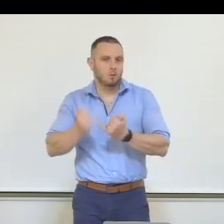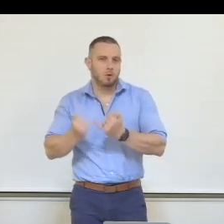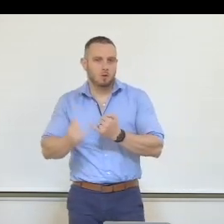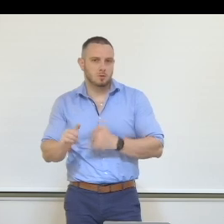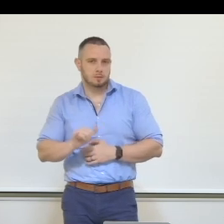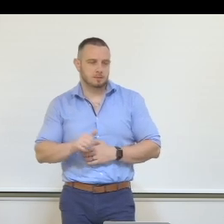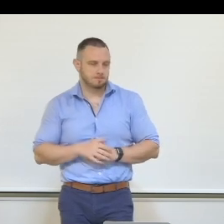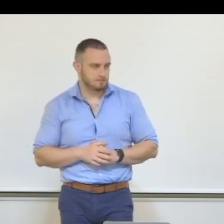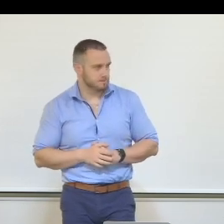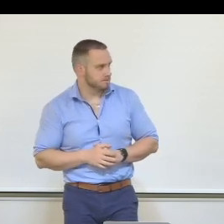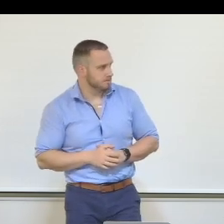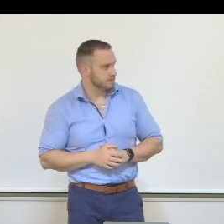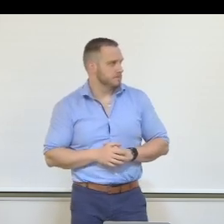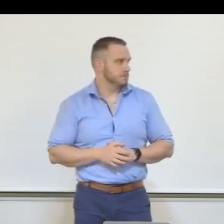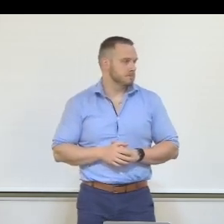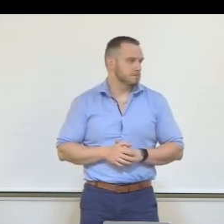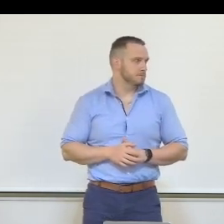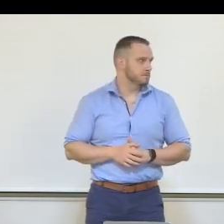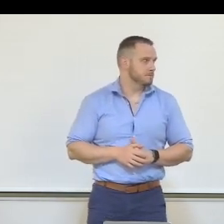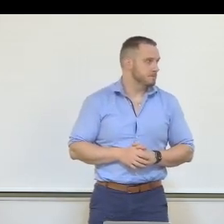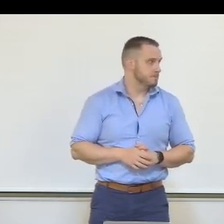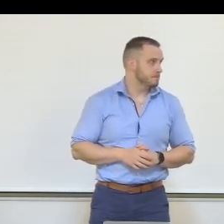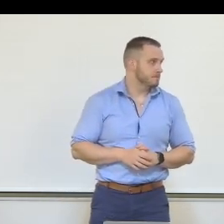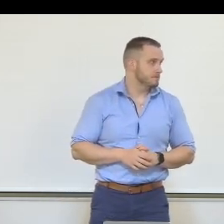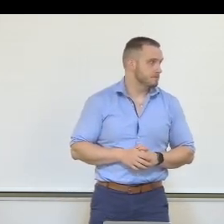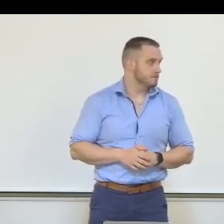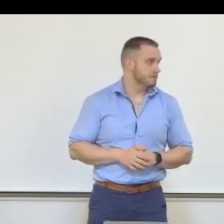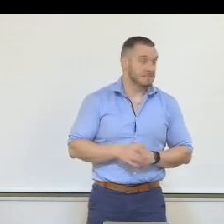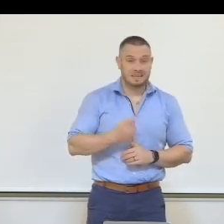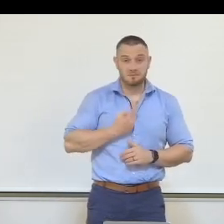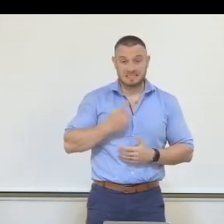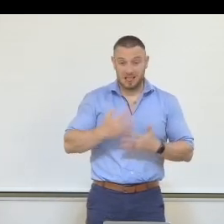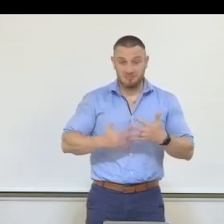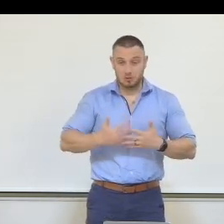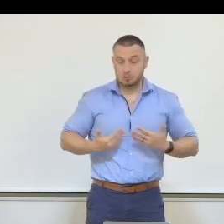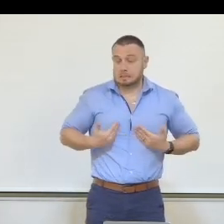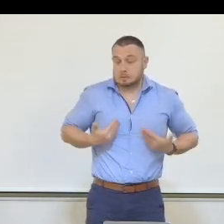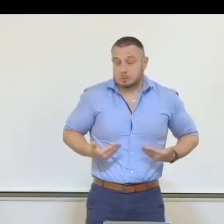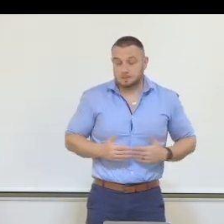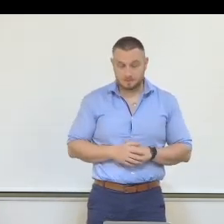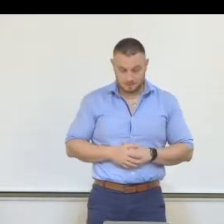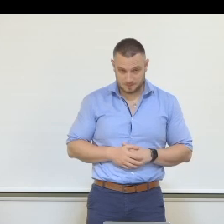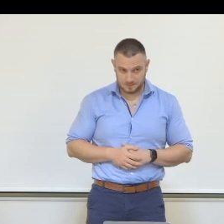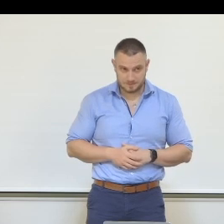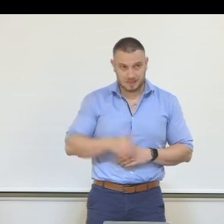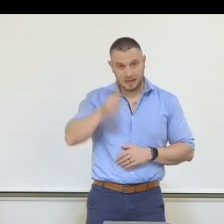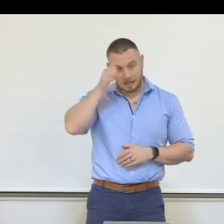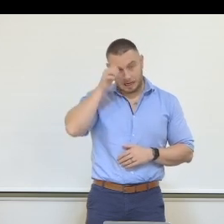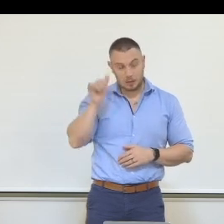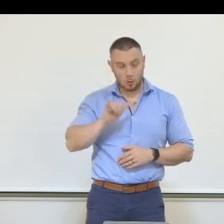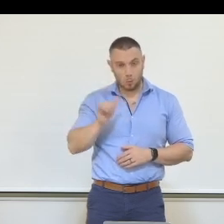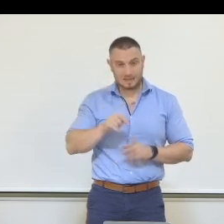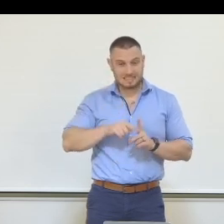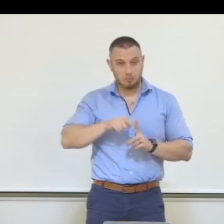more, but not less, for sure. I didn't see the paper. I don't have the answer. I looked at which temperature I would press